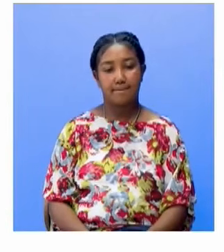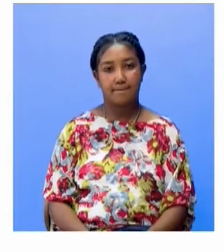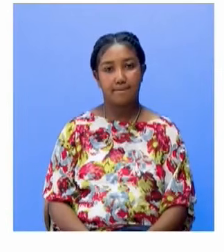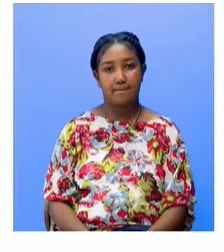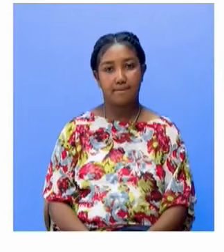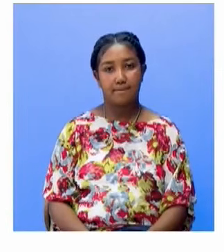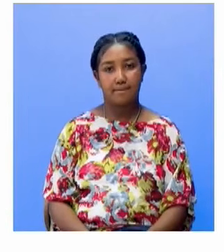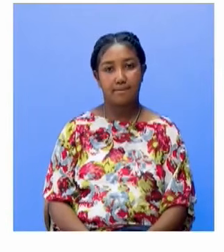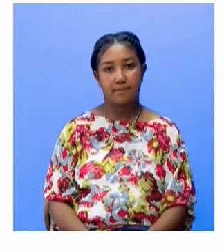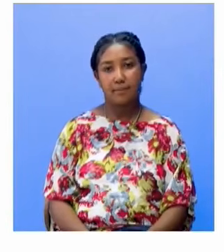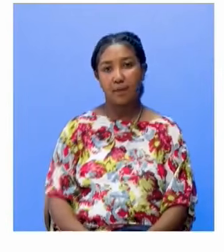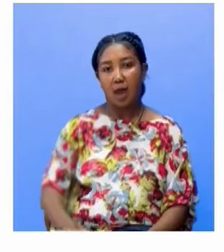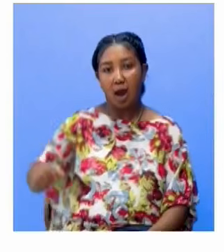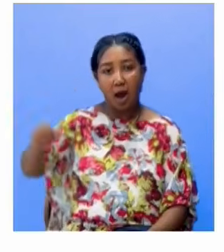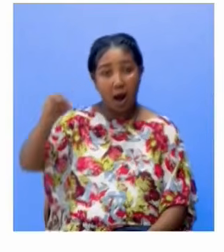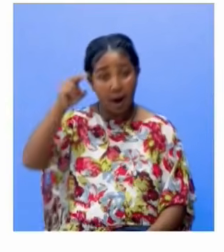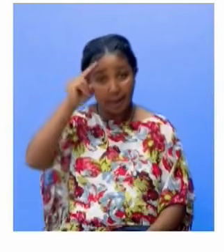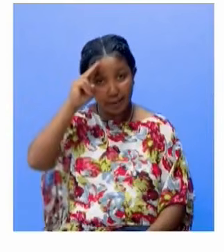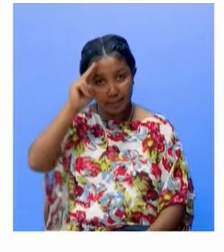took